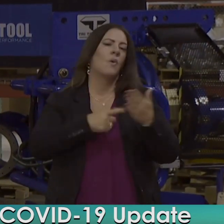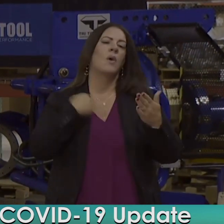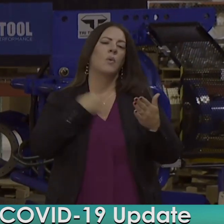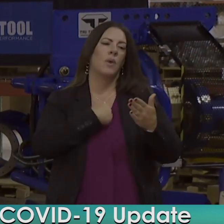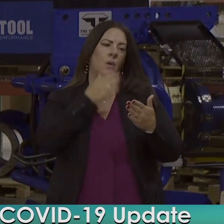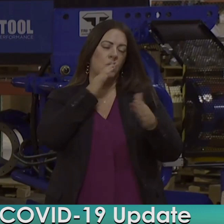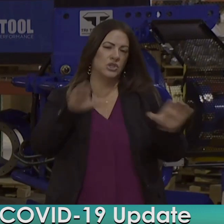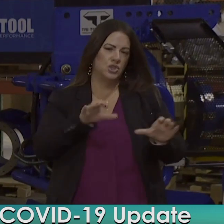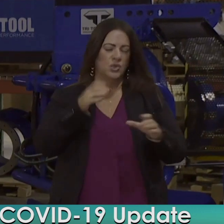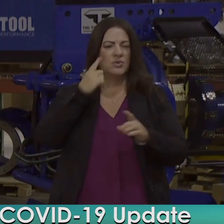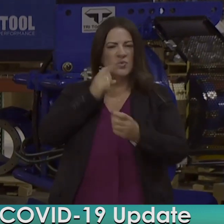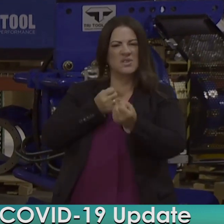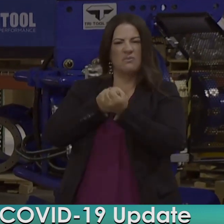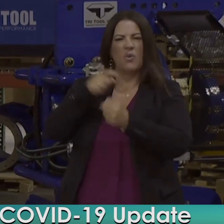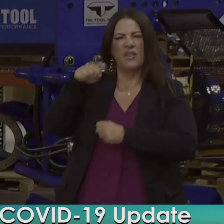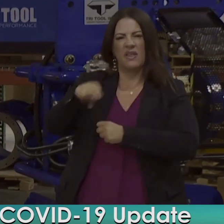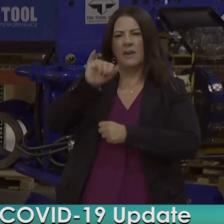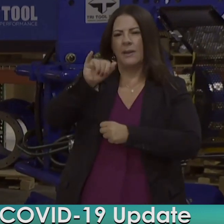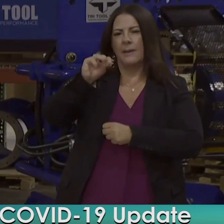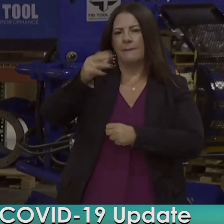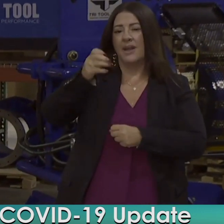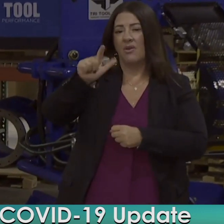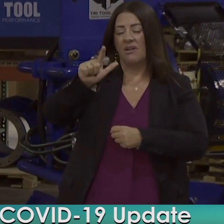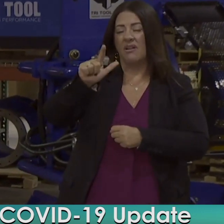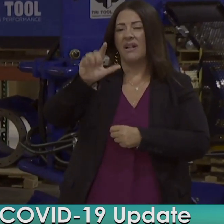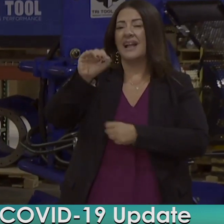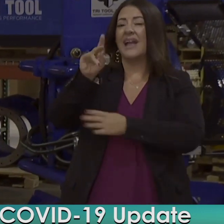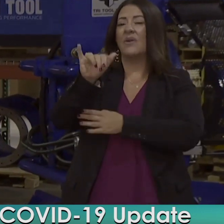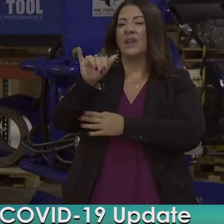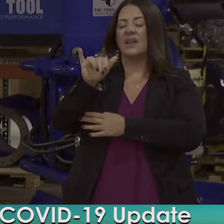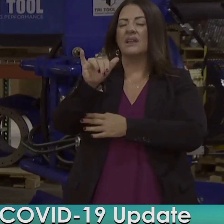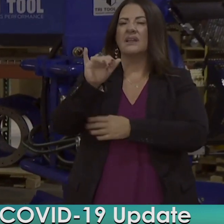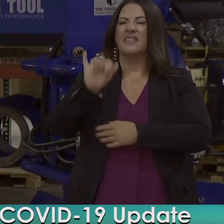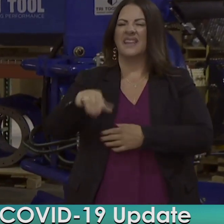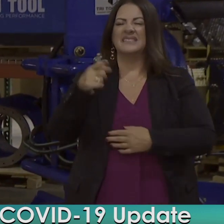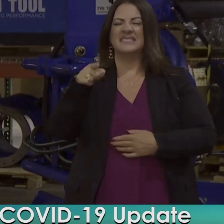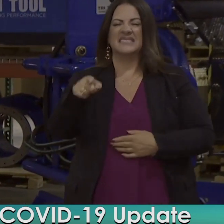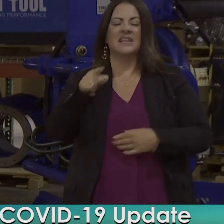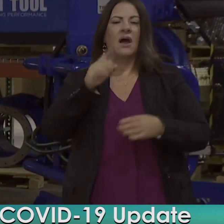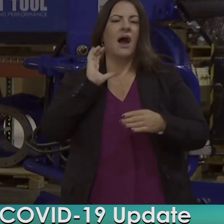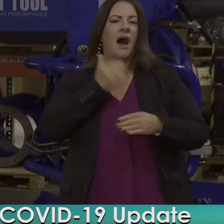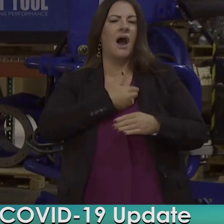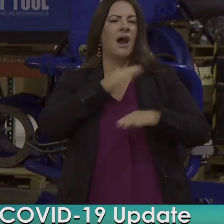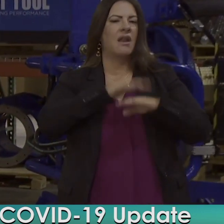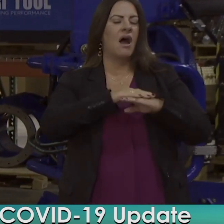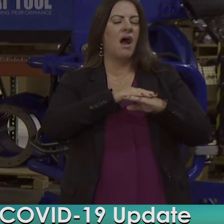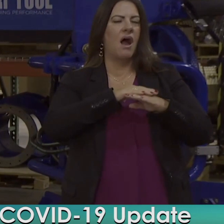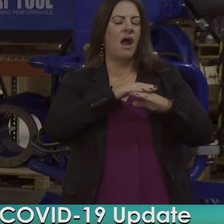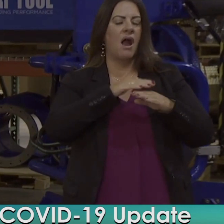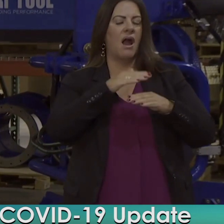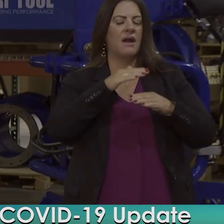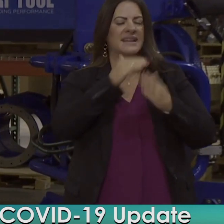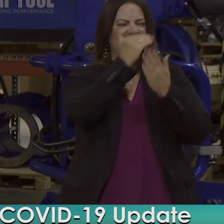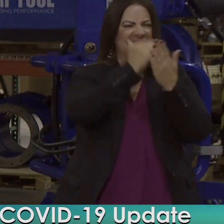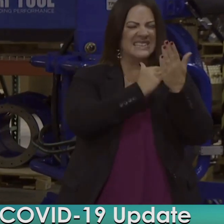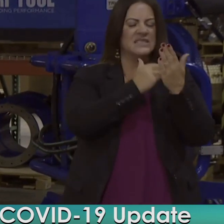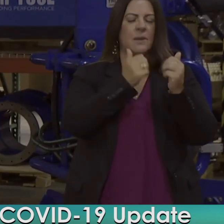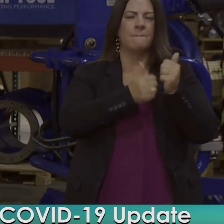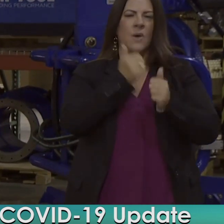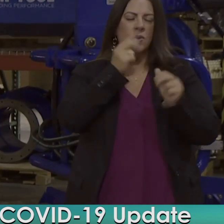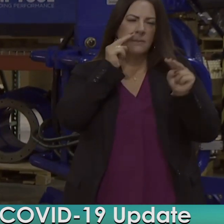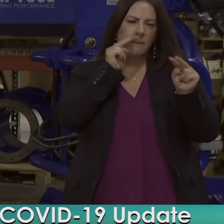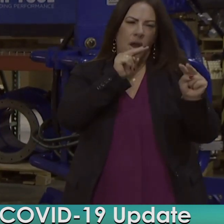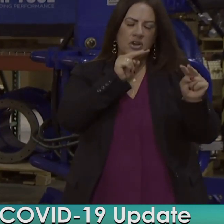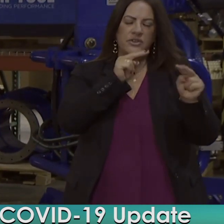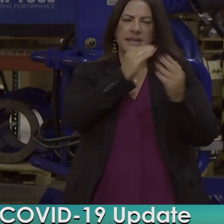that community. As mentioned, Imperial County is one of 15 counties that are on our county monitoring list. This county